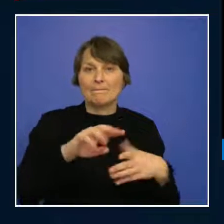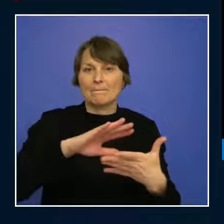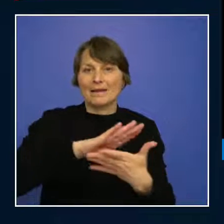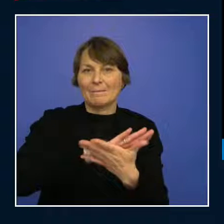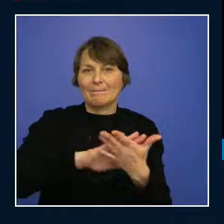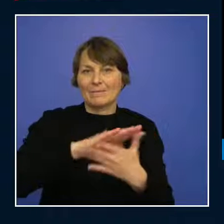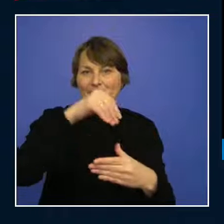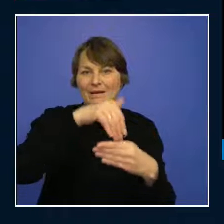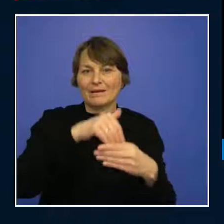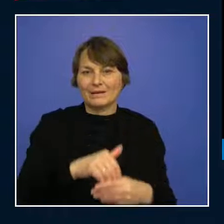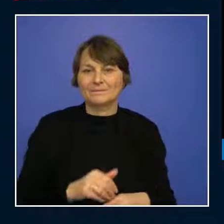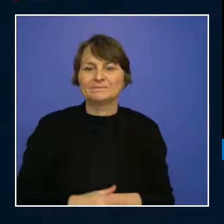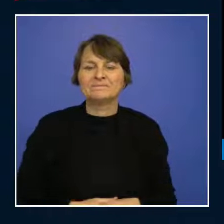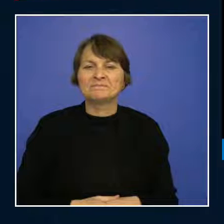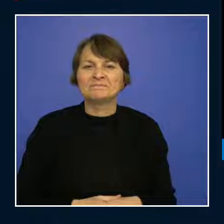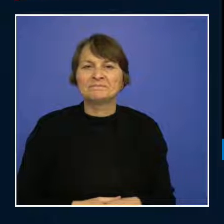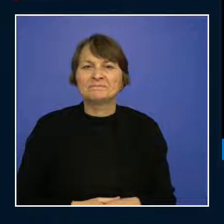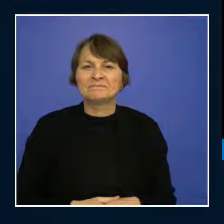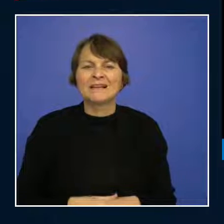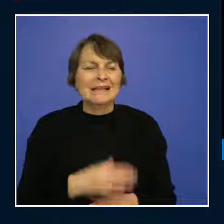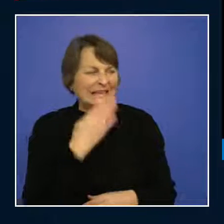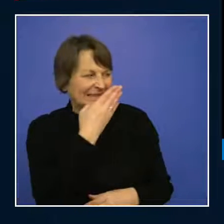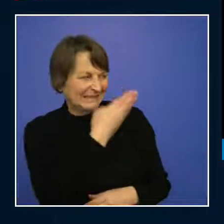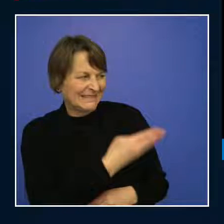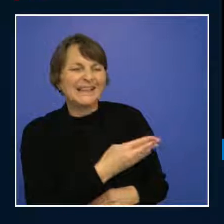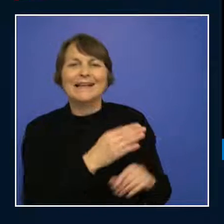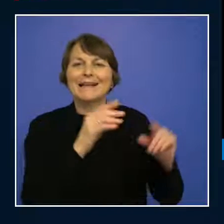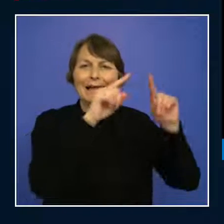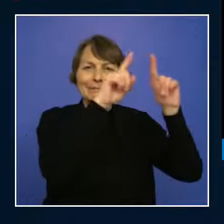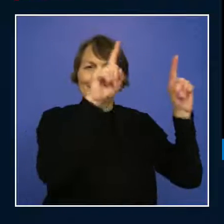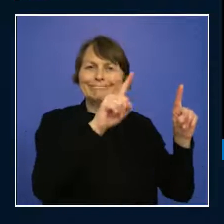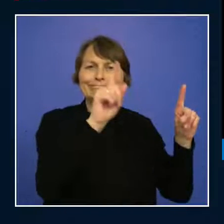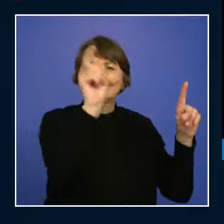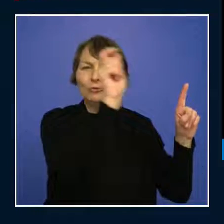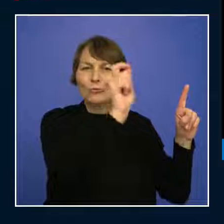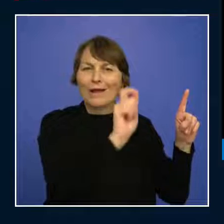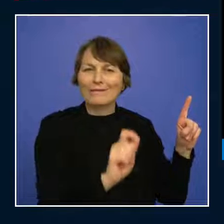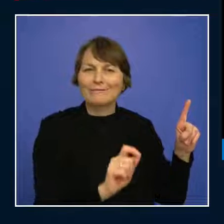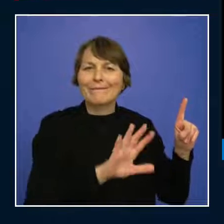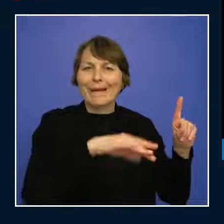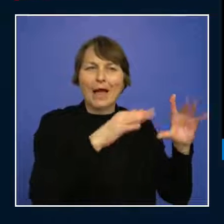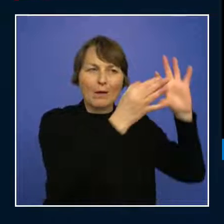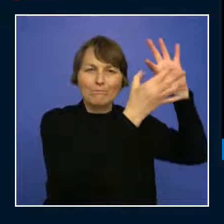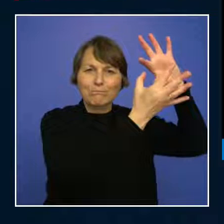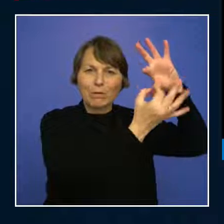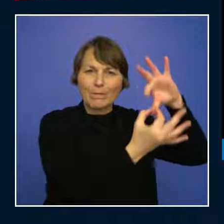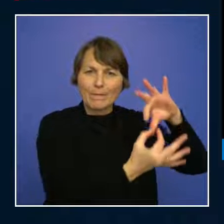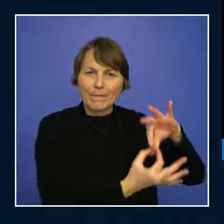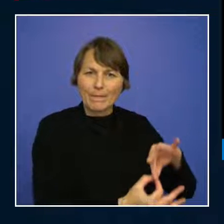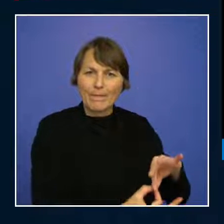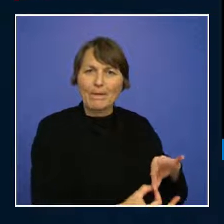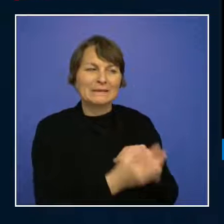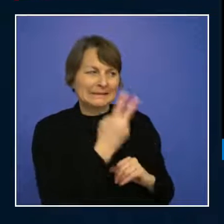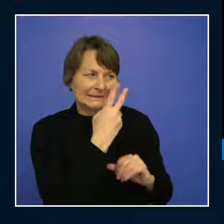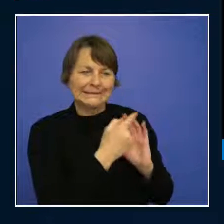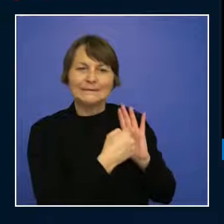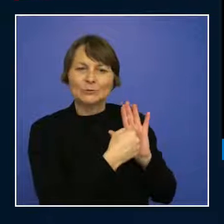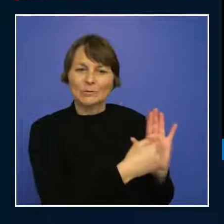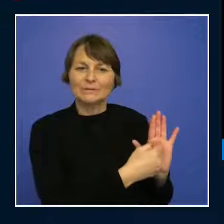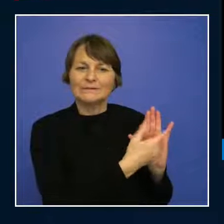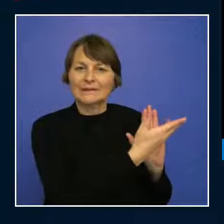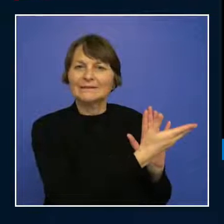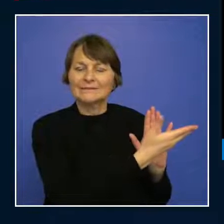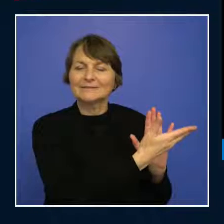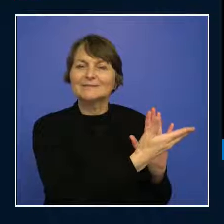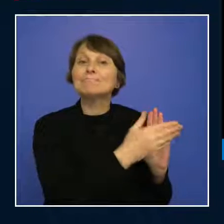using the load balancer. Now there's lots of use cases for using this load balancer, but this one represents something that you can potentially